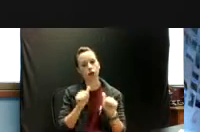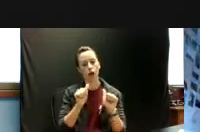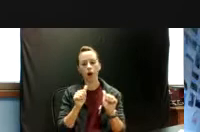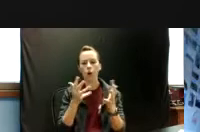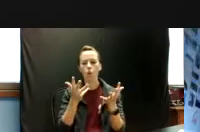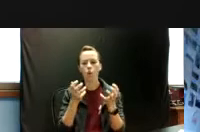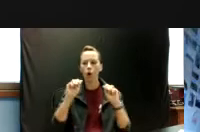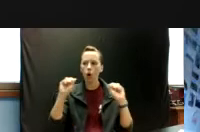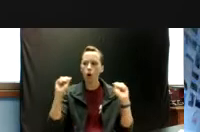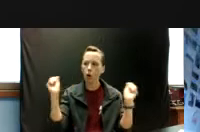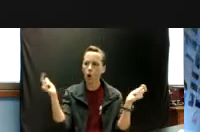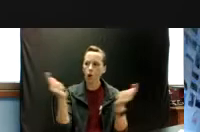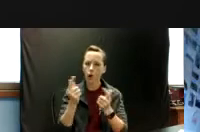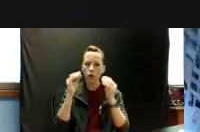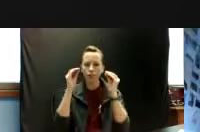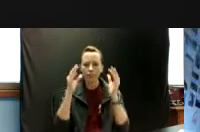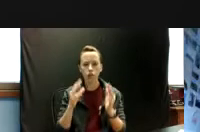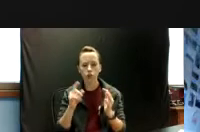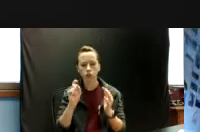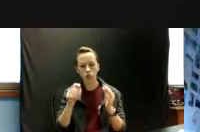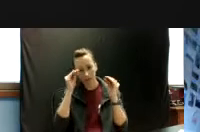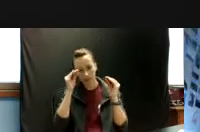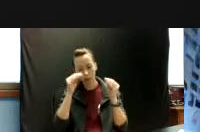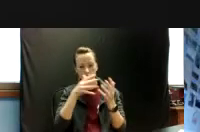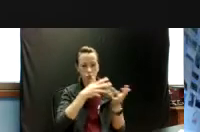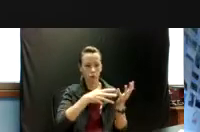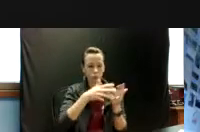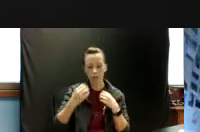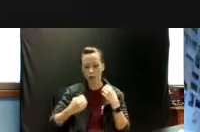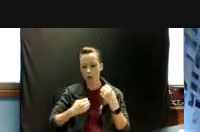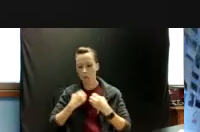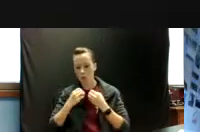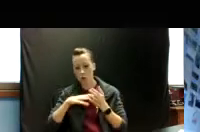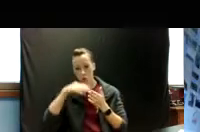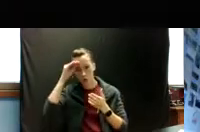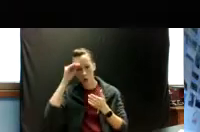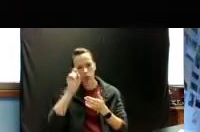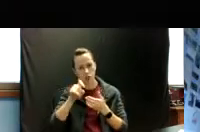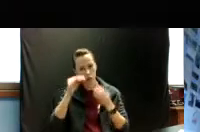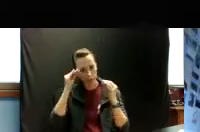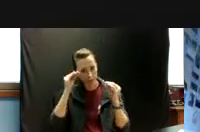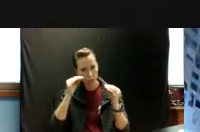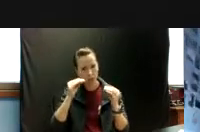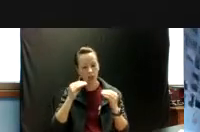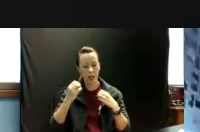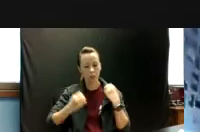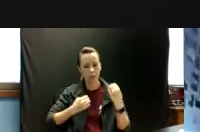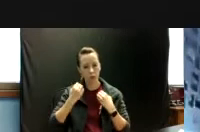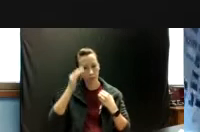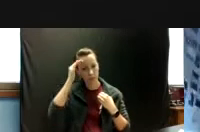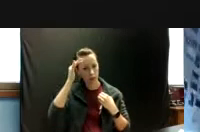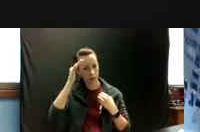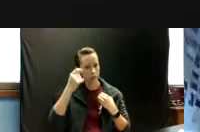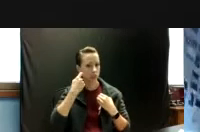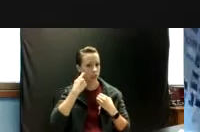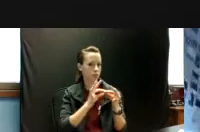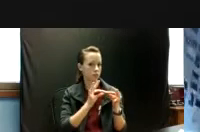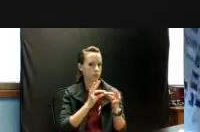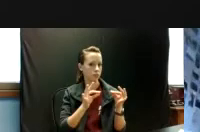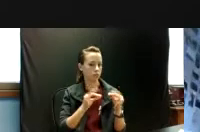teachers should be teaching social and emotional learning. They should be teaching that emotional intelligence we just spoke about. So with